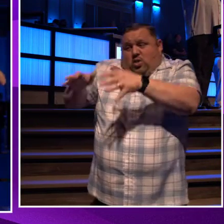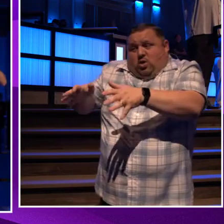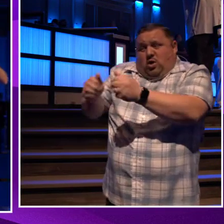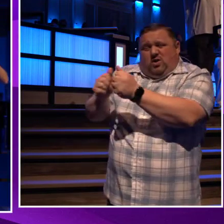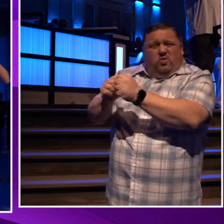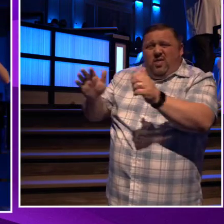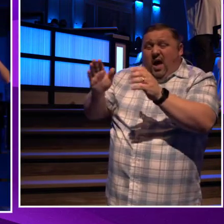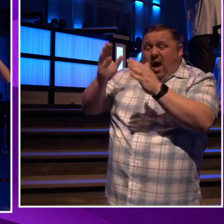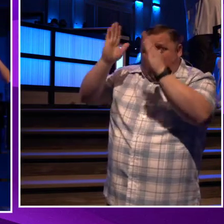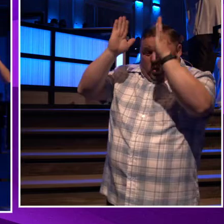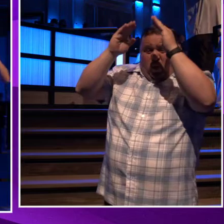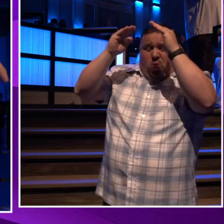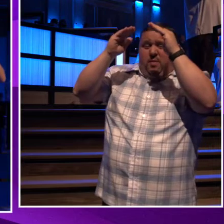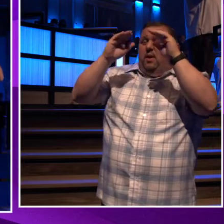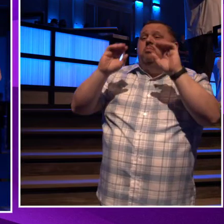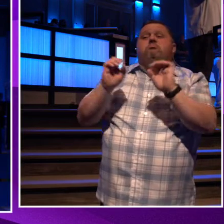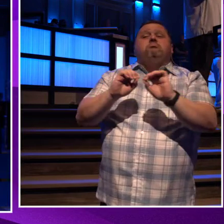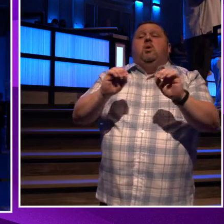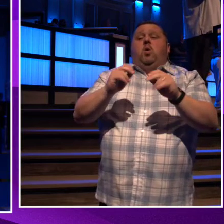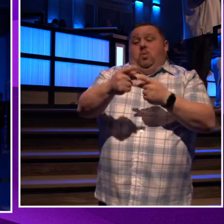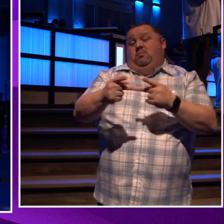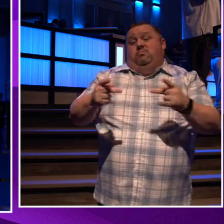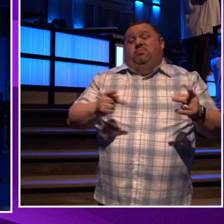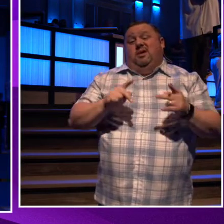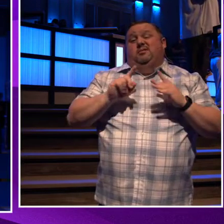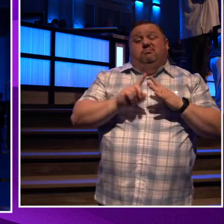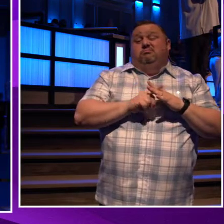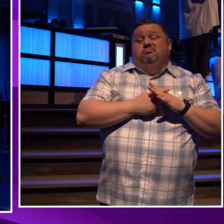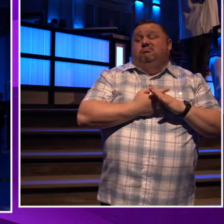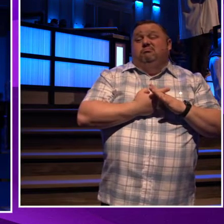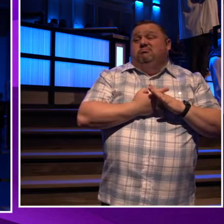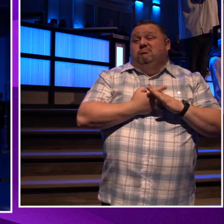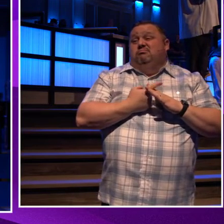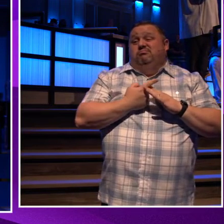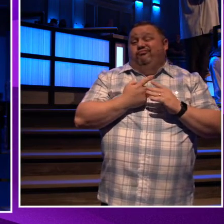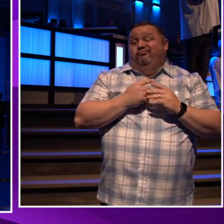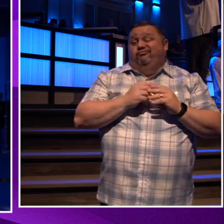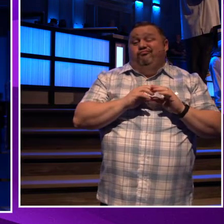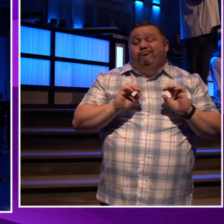sin, lost without hope and no place to begin,